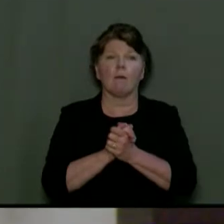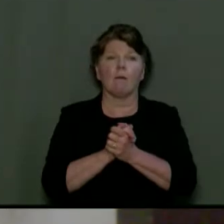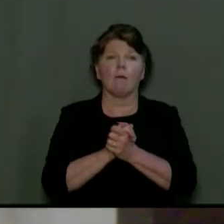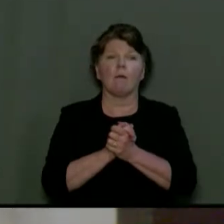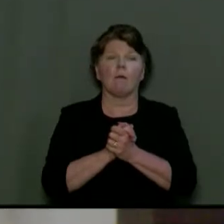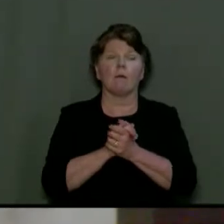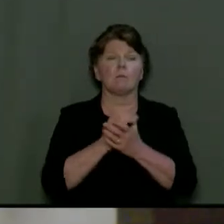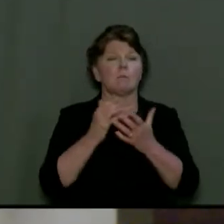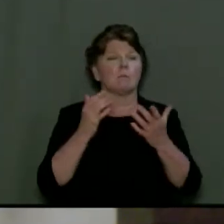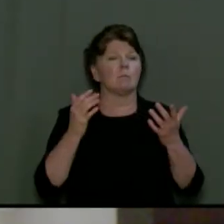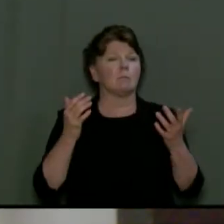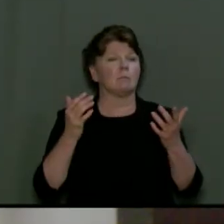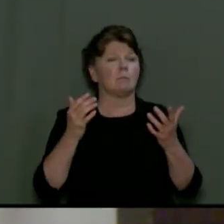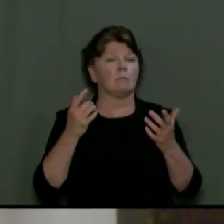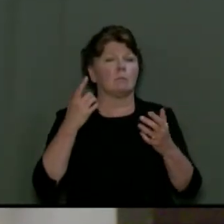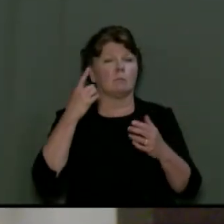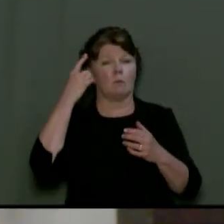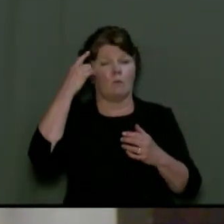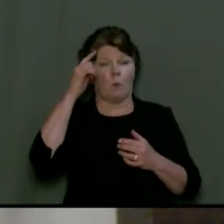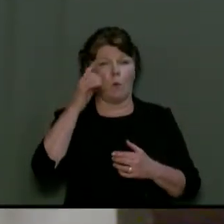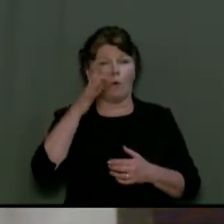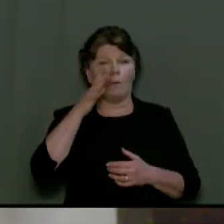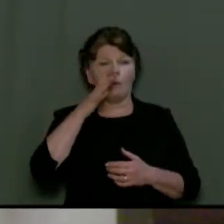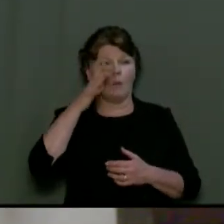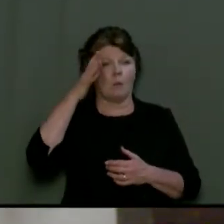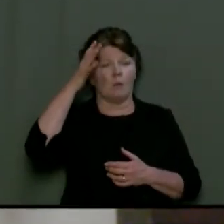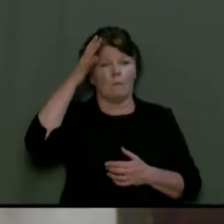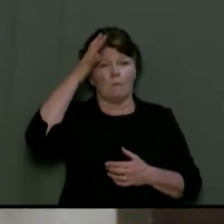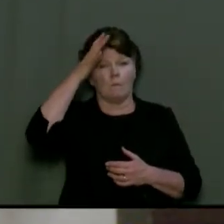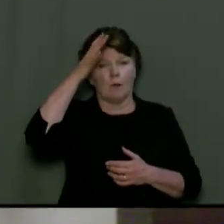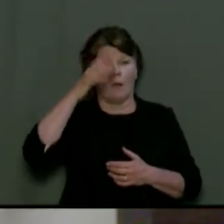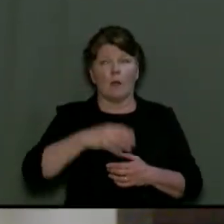only for a mother or father to